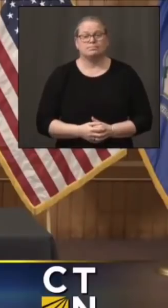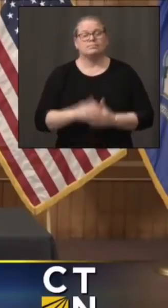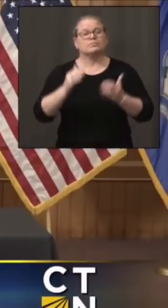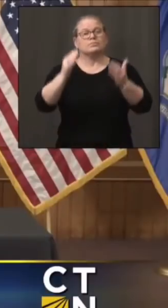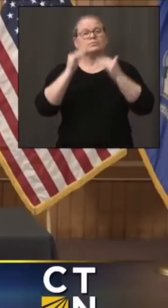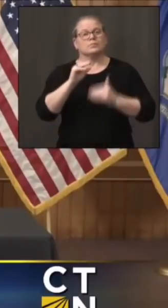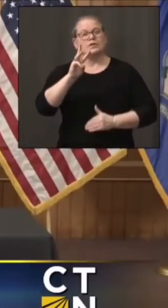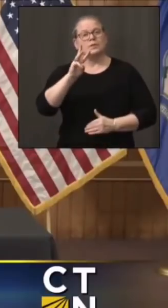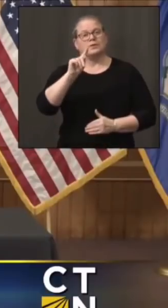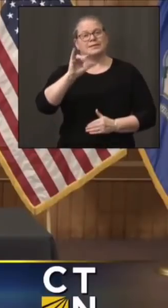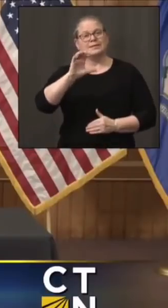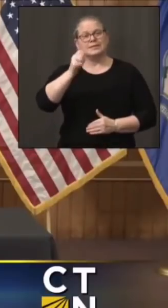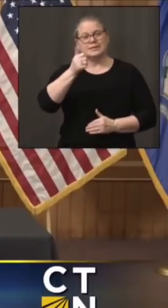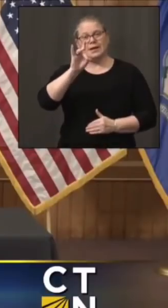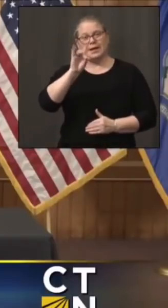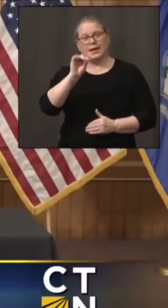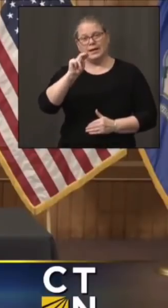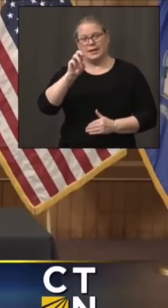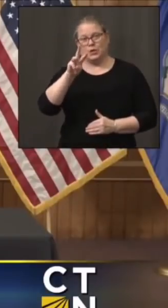WTIC 1080 News.